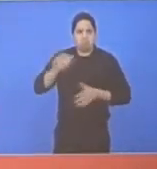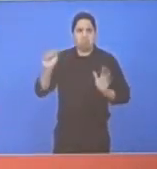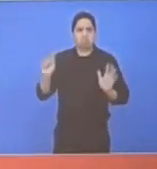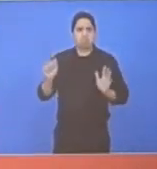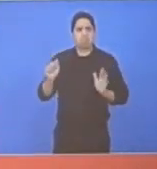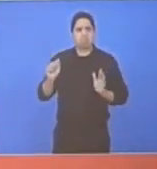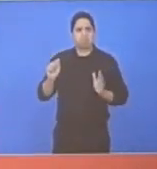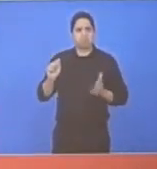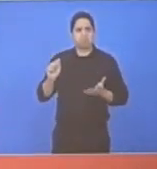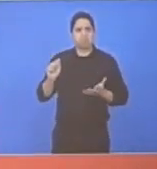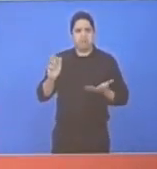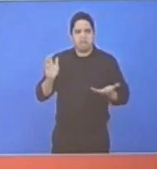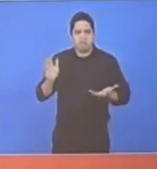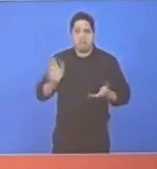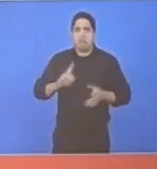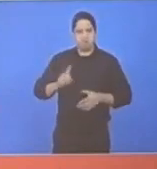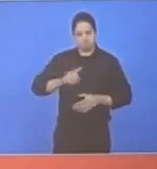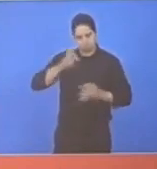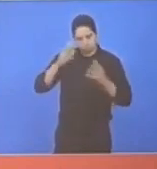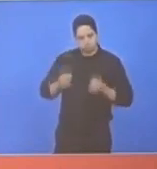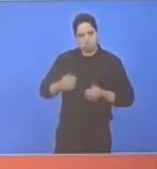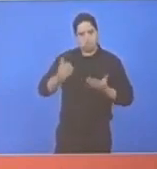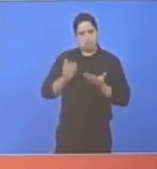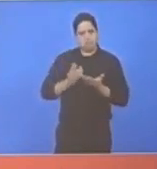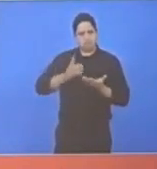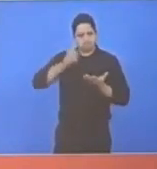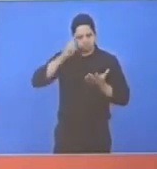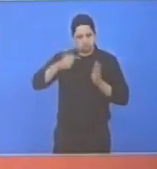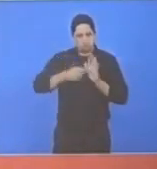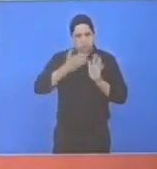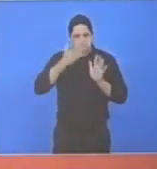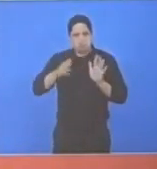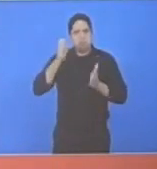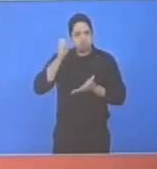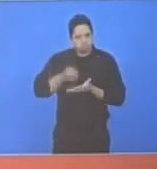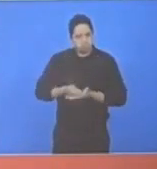says. And the whole Bible, all the prophecies